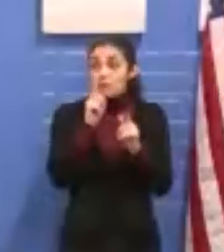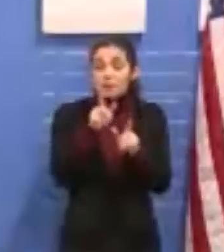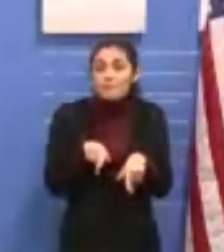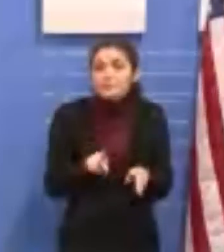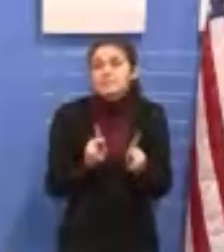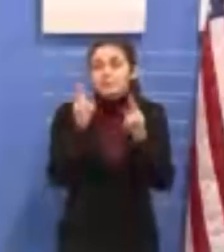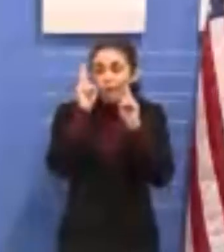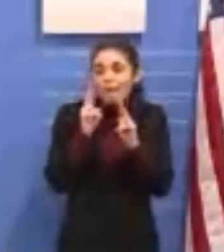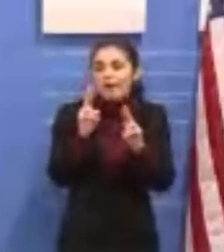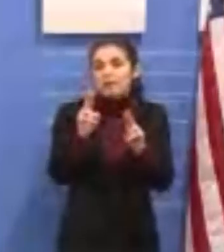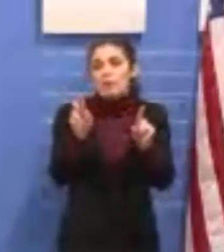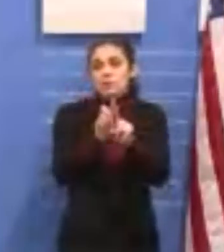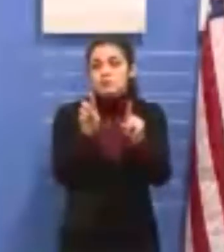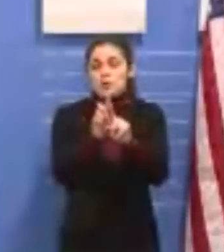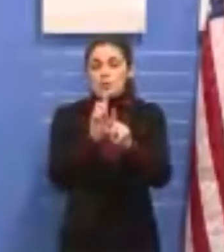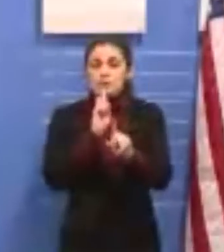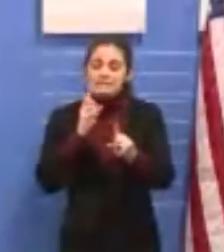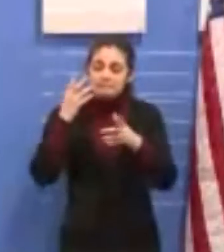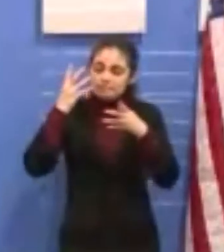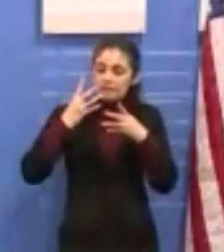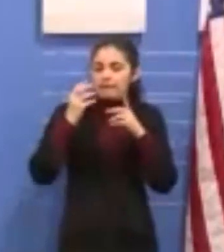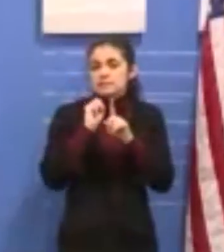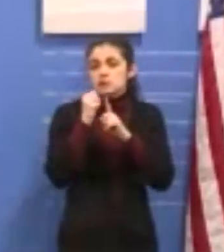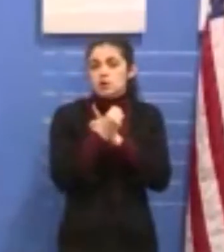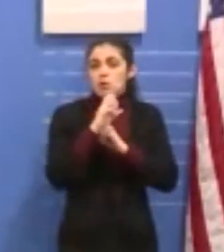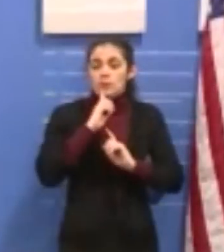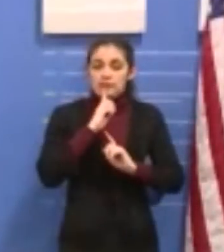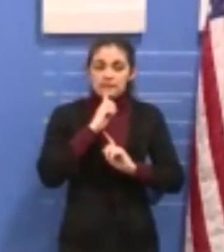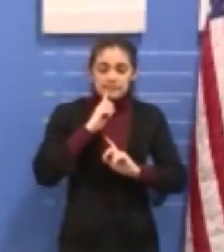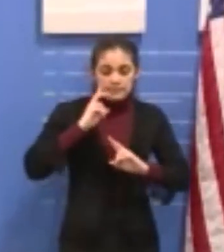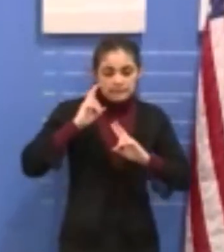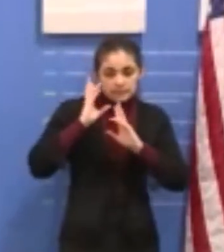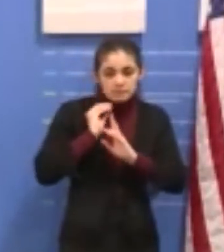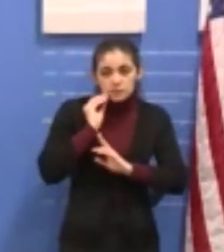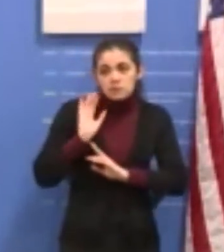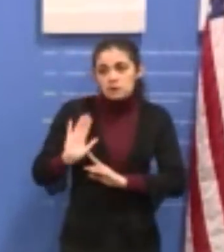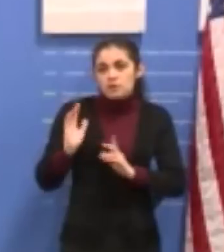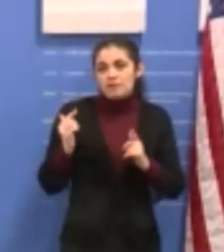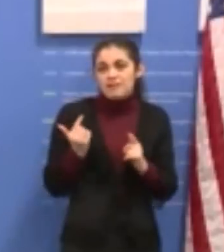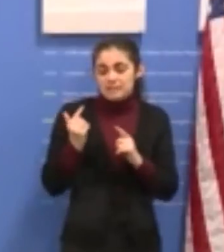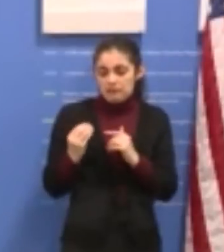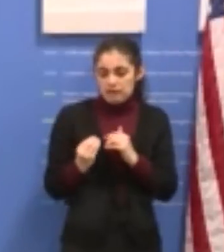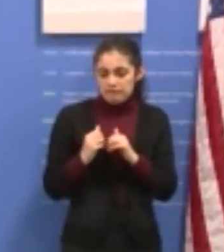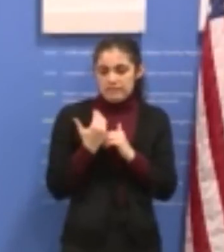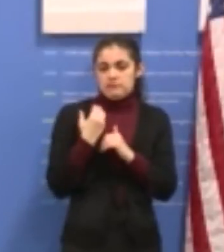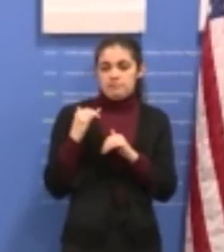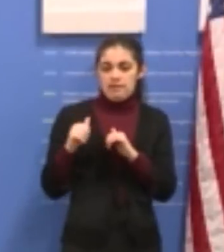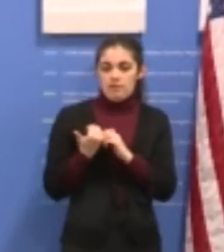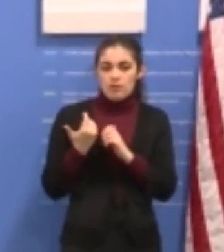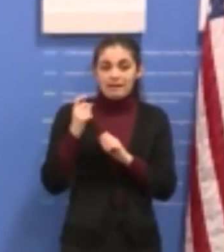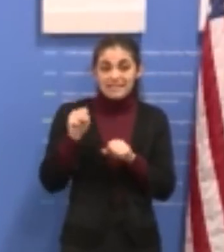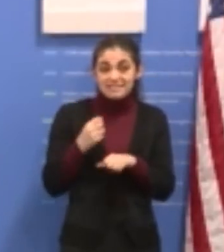in these unfortunate circumstances to hear intimate details of their lives about how this is affecting them. And I can tell you that